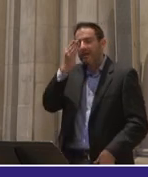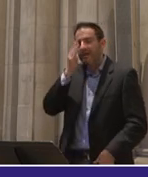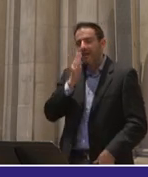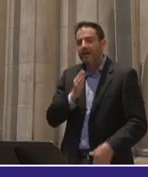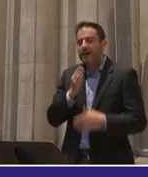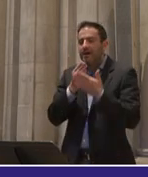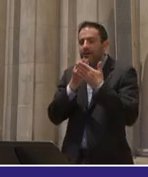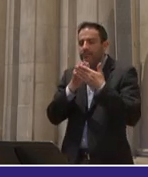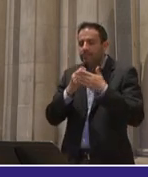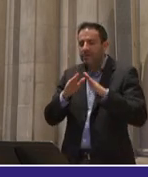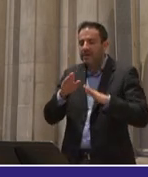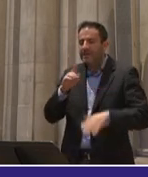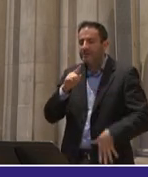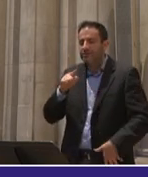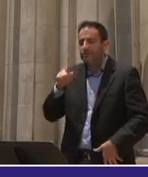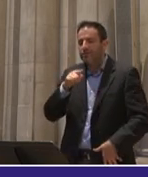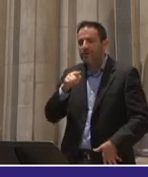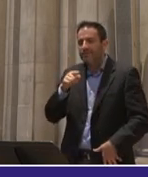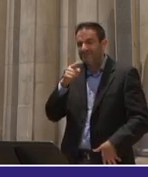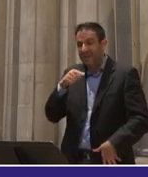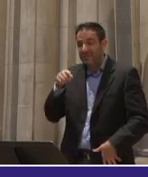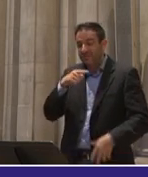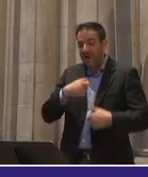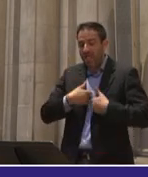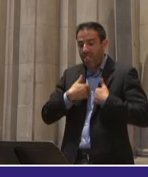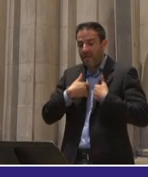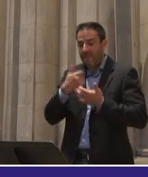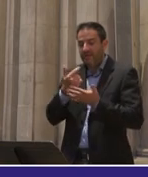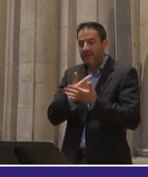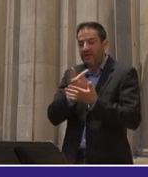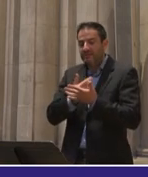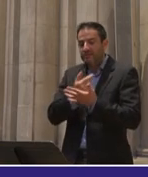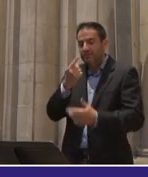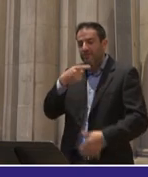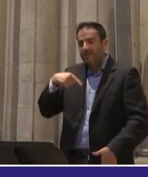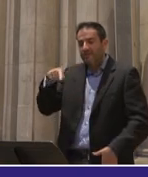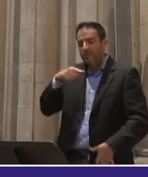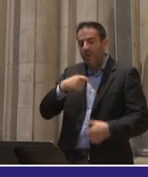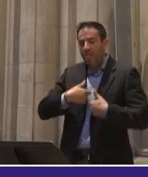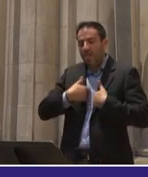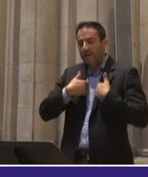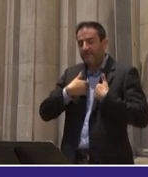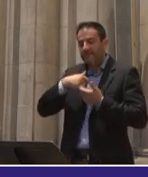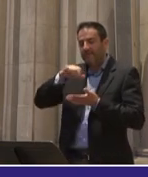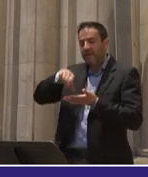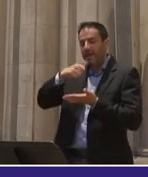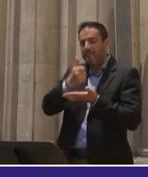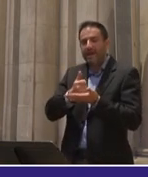as you live the gospels of your lives. Amen.